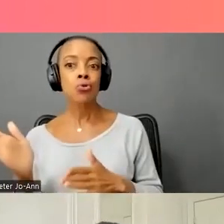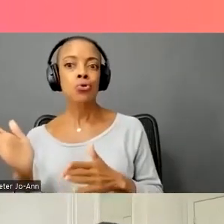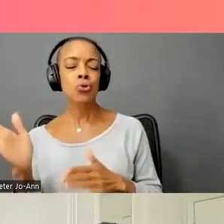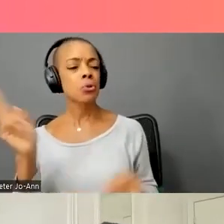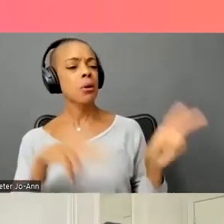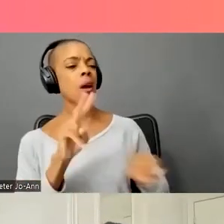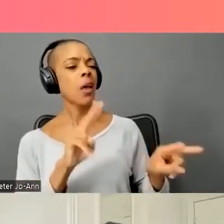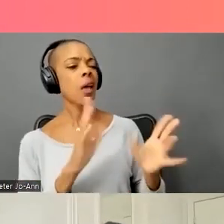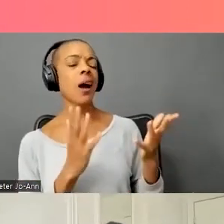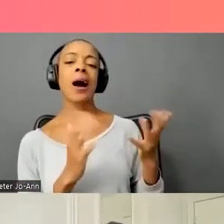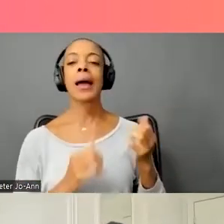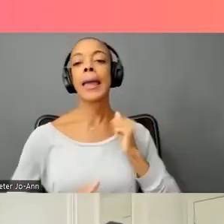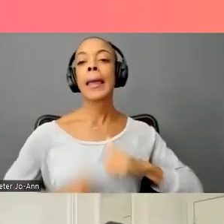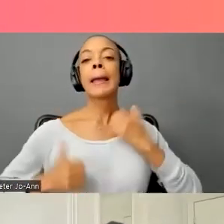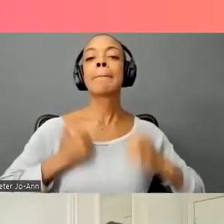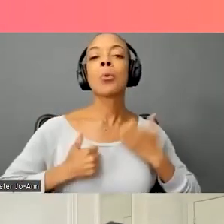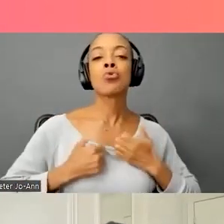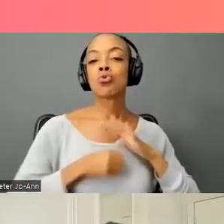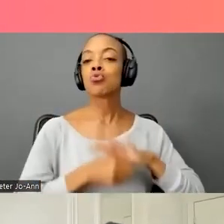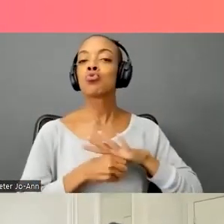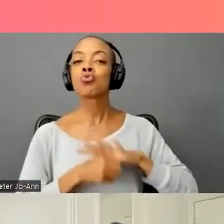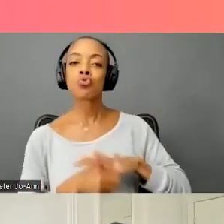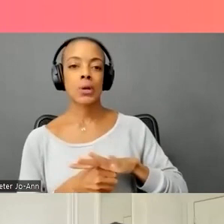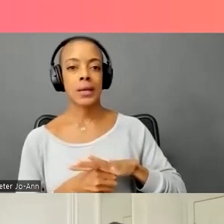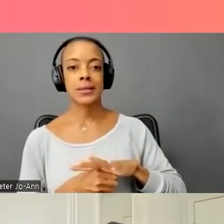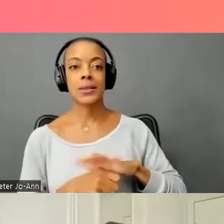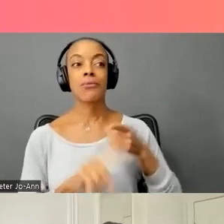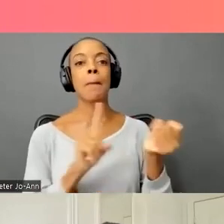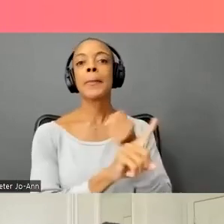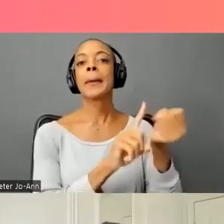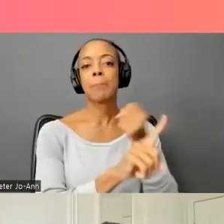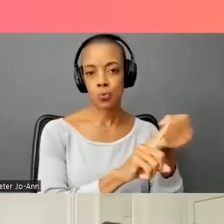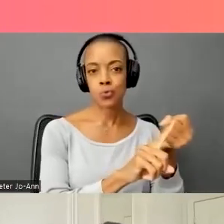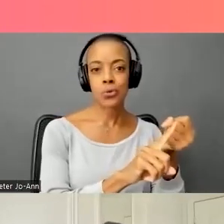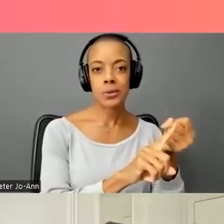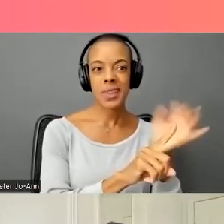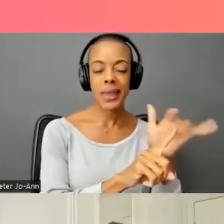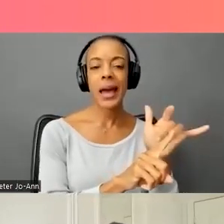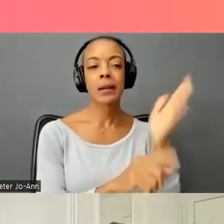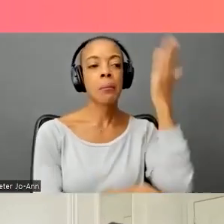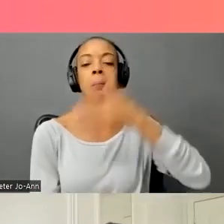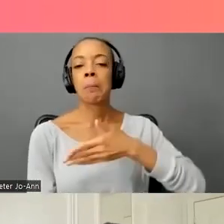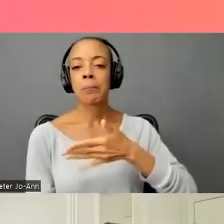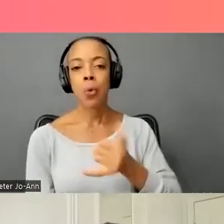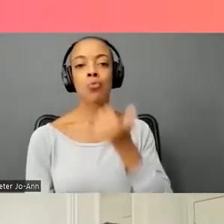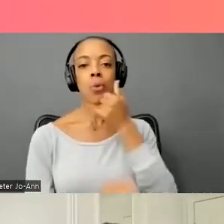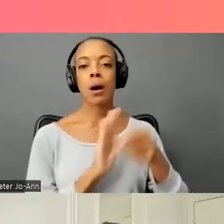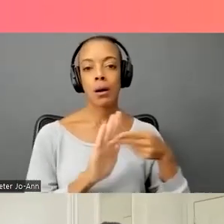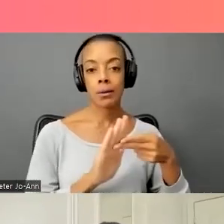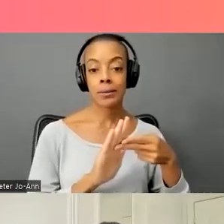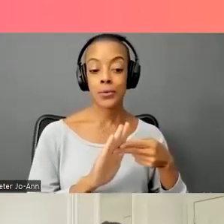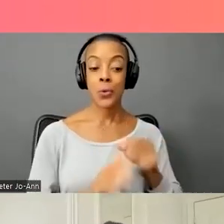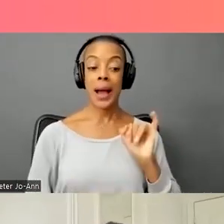for emotional distress brought about by the abuse itself. So this is to say, in the